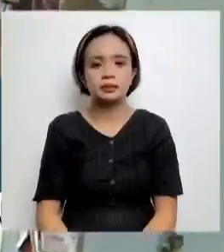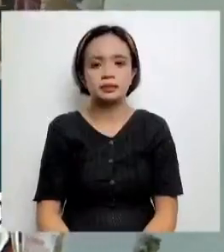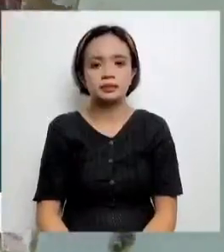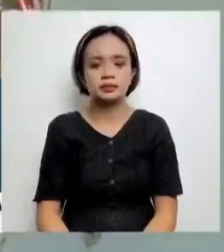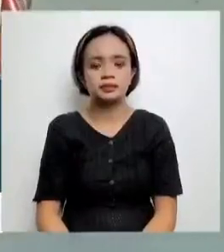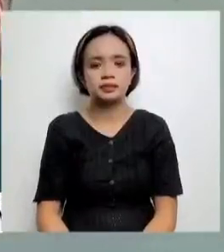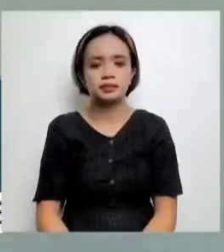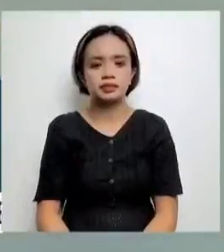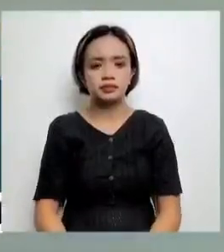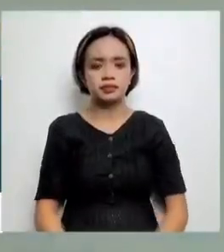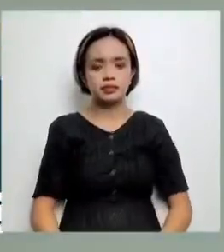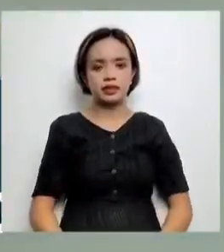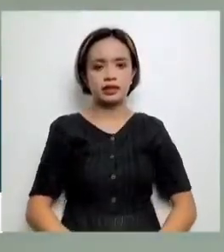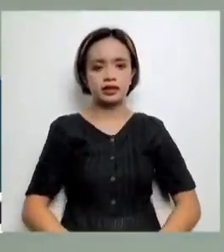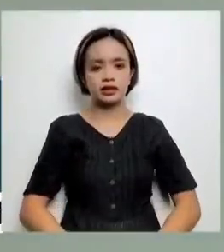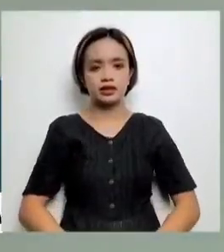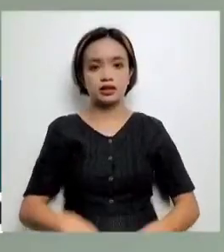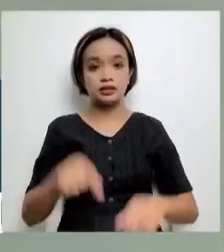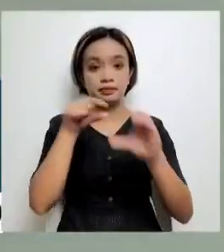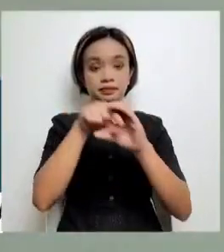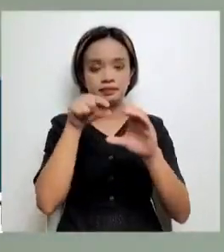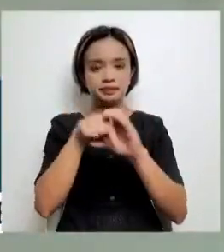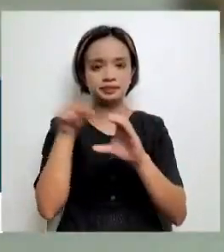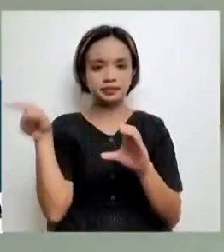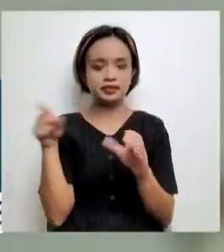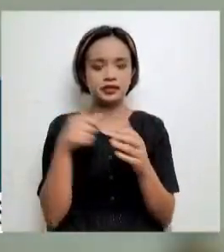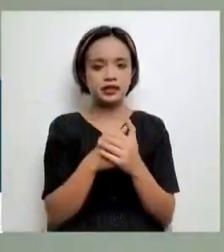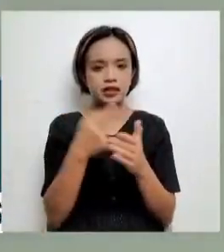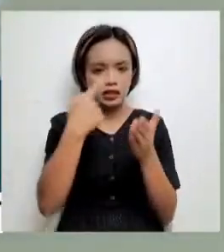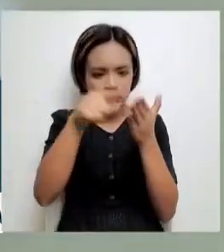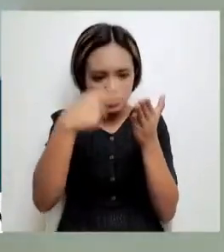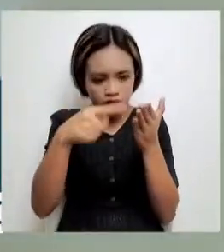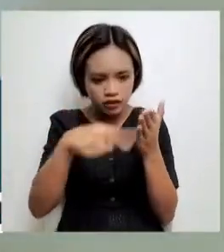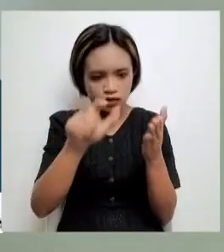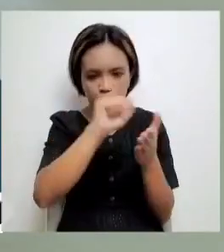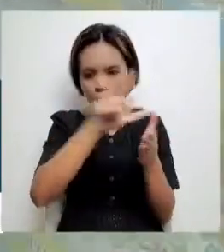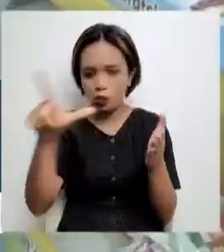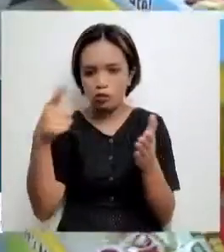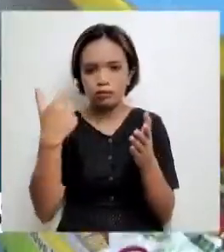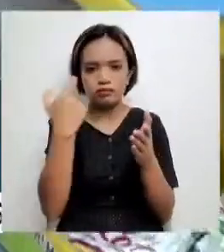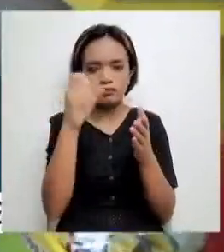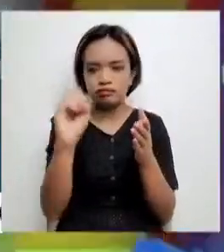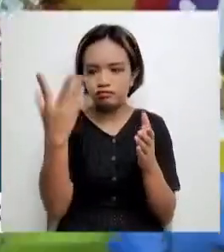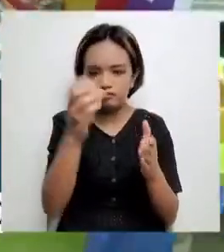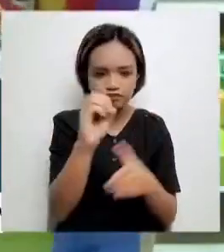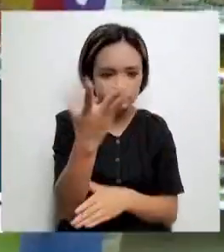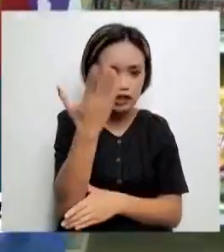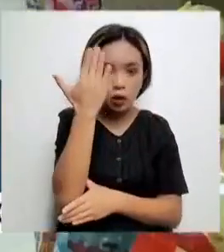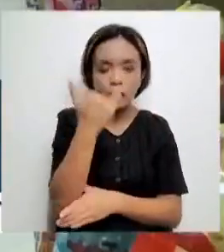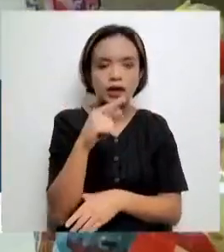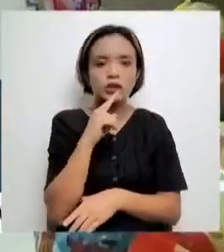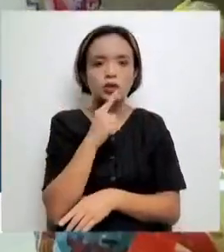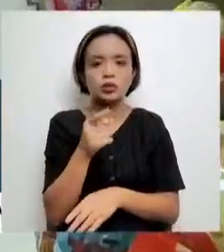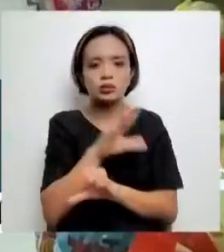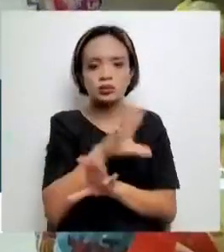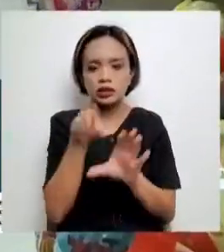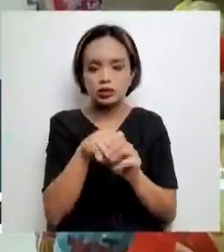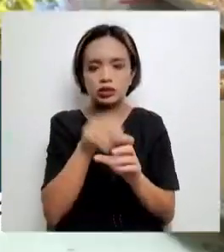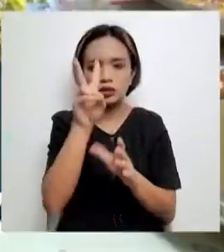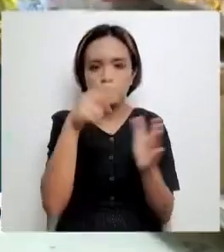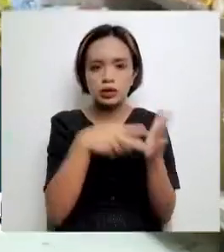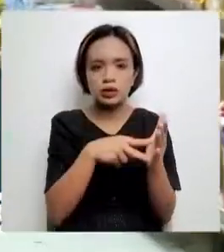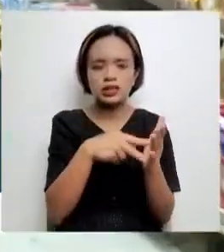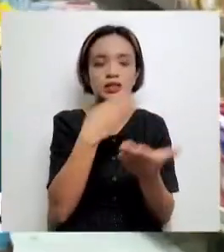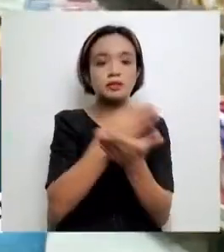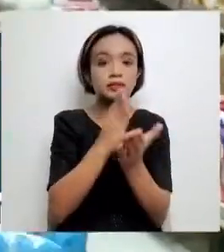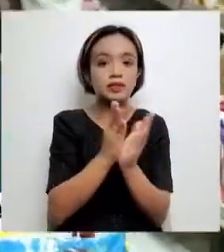And a supermarket shopper checks on the price of each grocery item to make sure it's within the 2,000 peso budget for